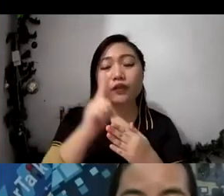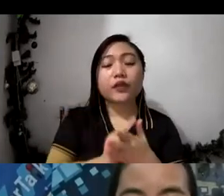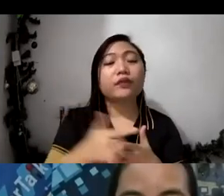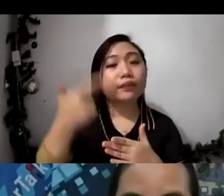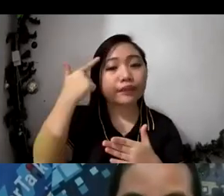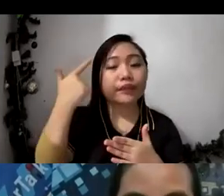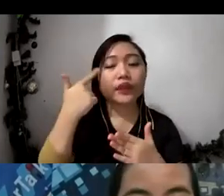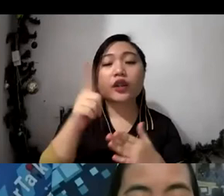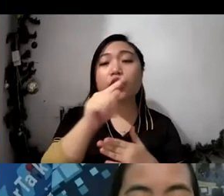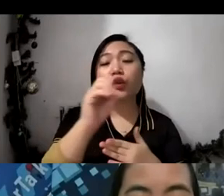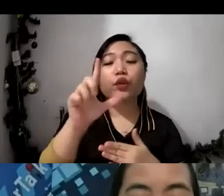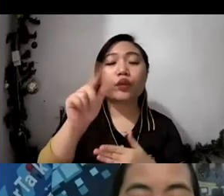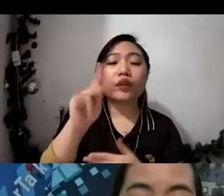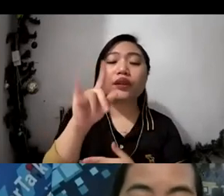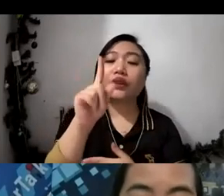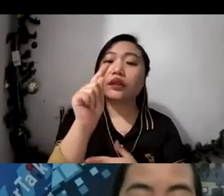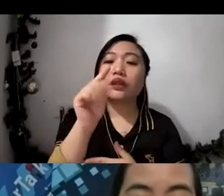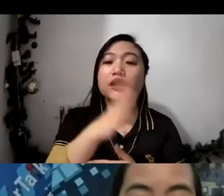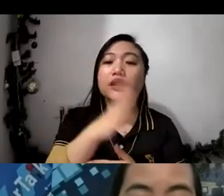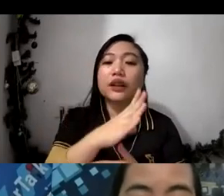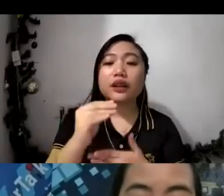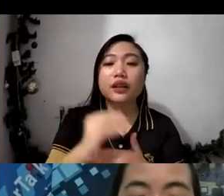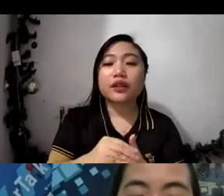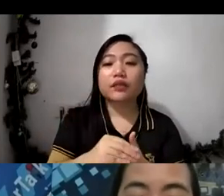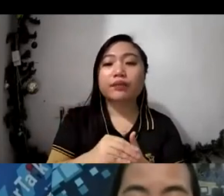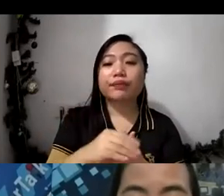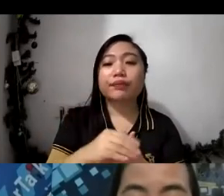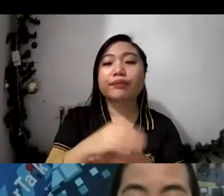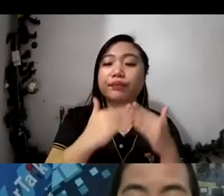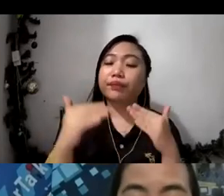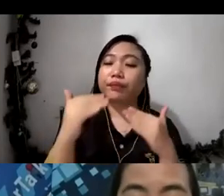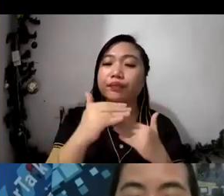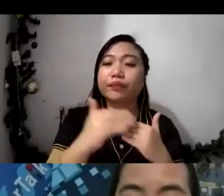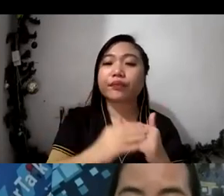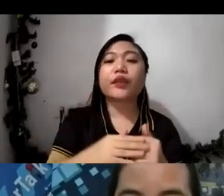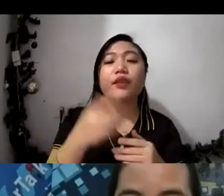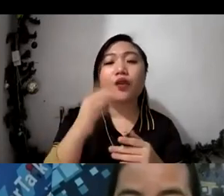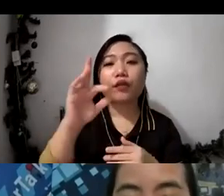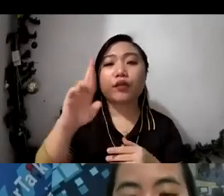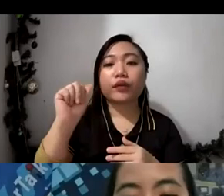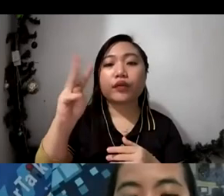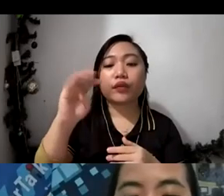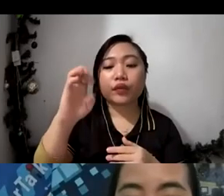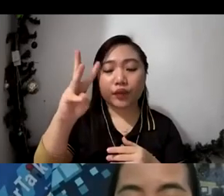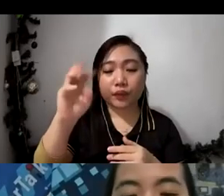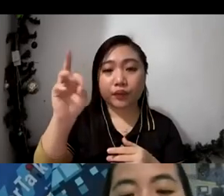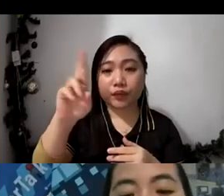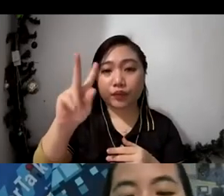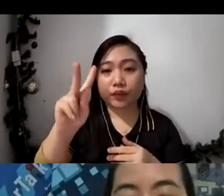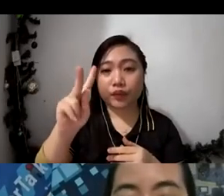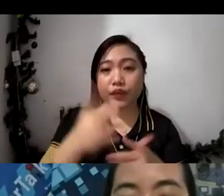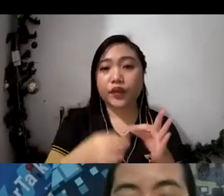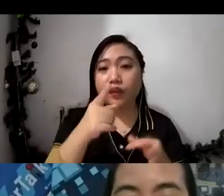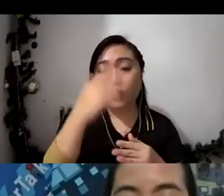toolkit. This is the Enhanced Gender Mainstreaming Evaluation Framework or the GMEF, kung familiar po